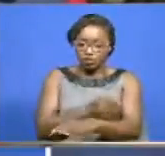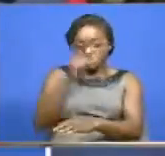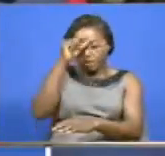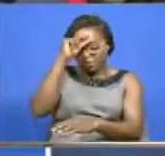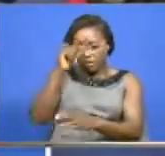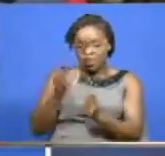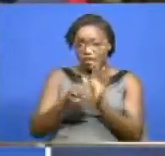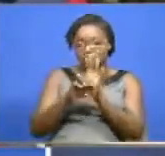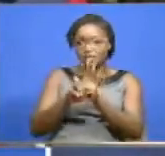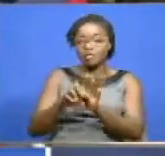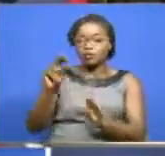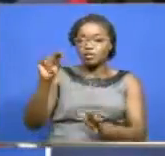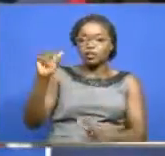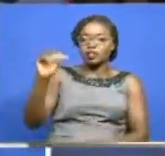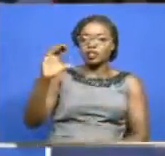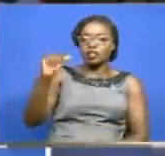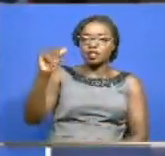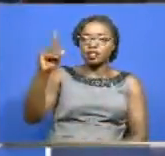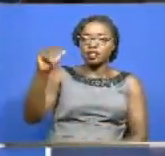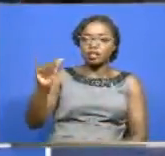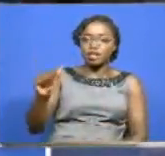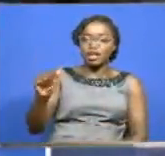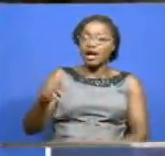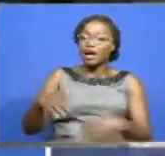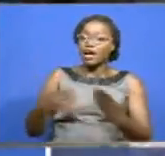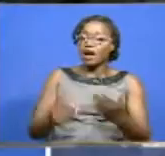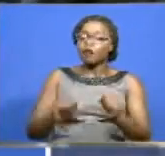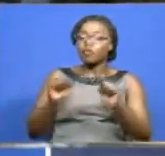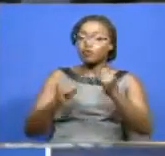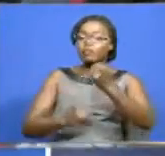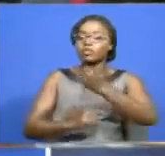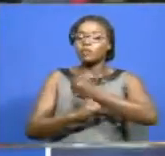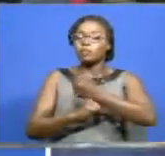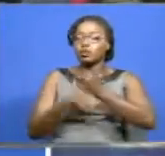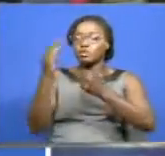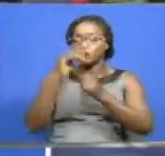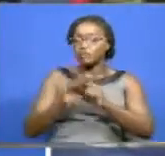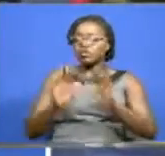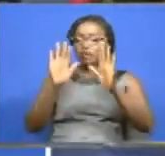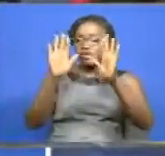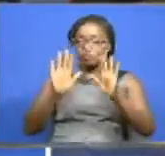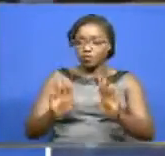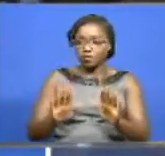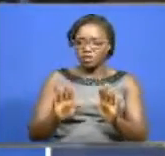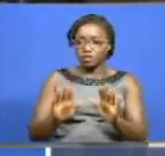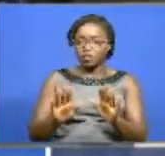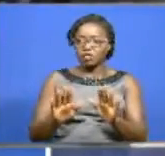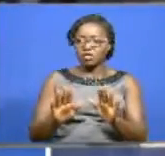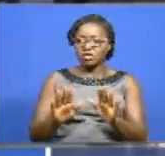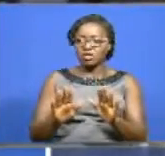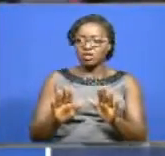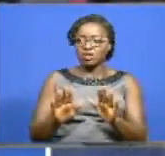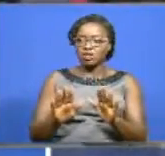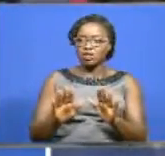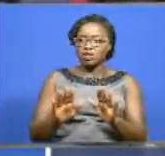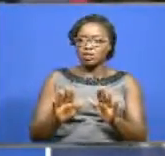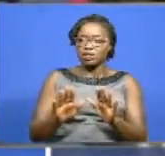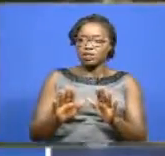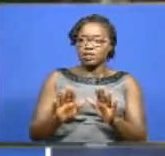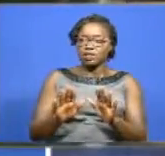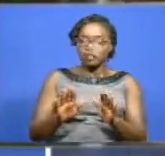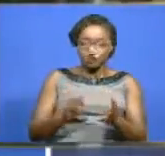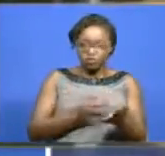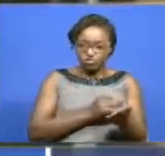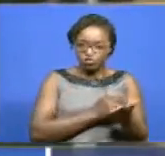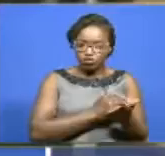zero in on the street children and find out how they can actually support them, because it's a key issue that is actually wiping out these street